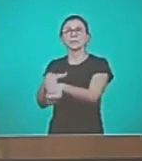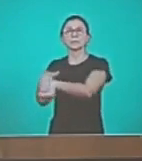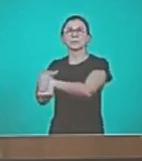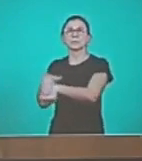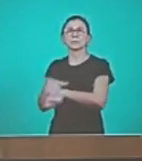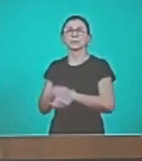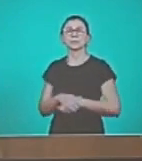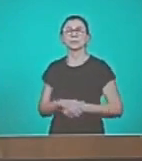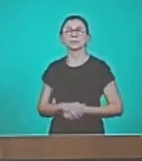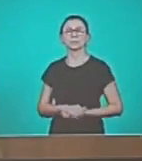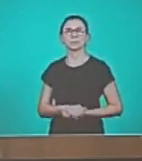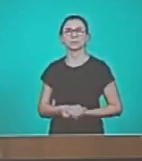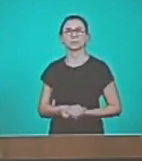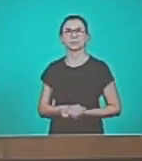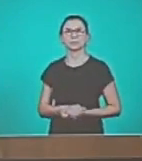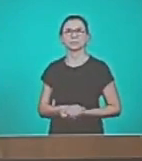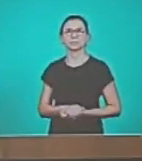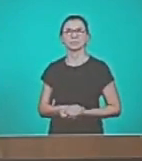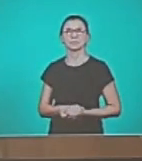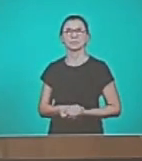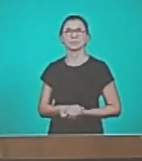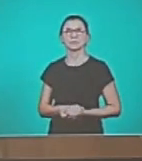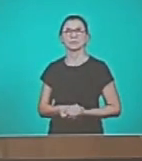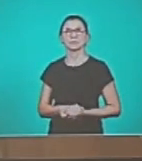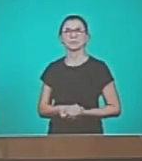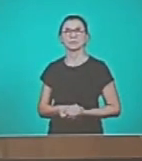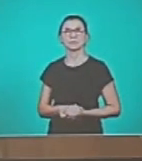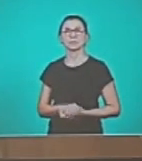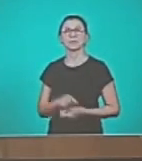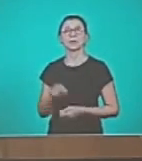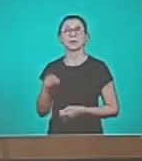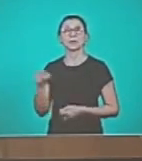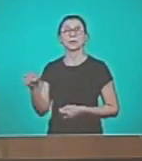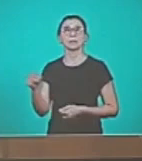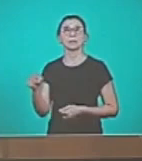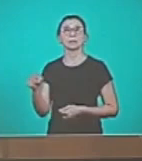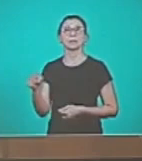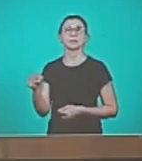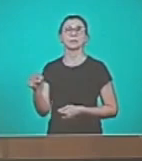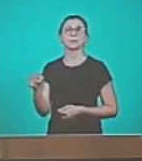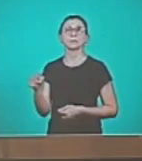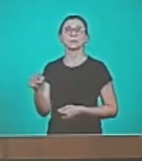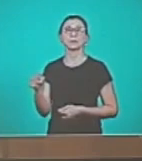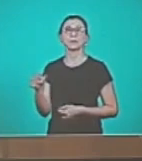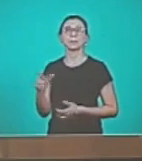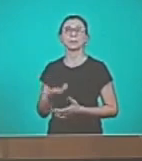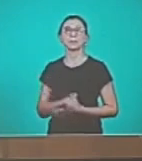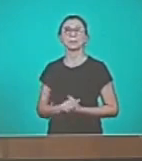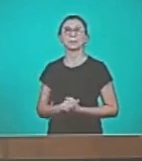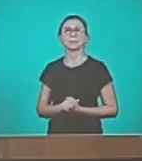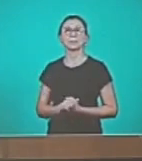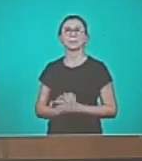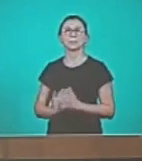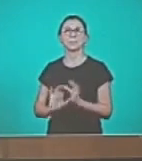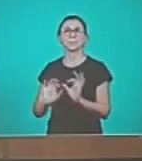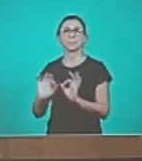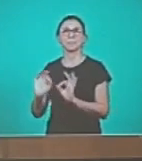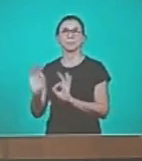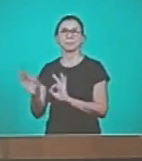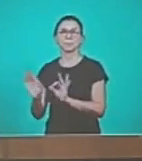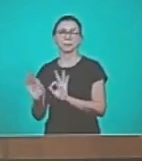is to give a contribution for the construction of the annals of